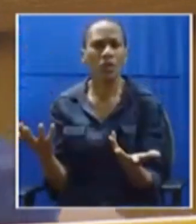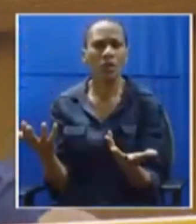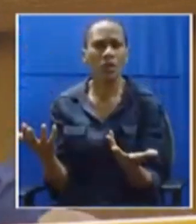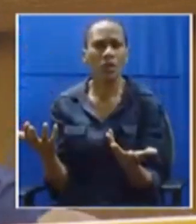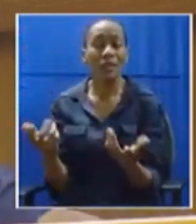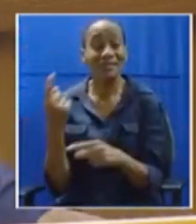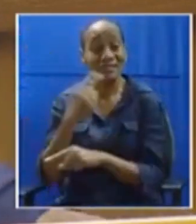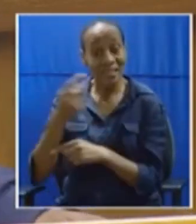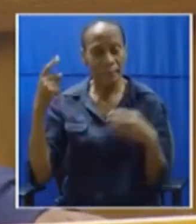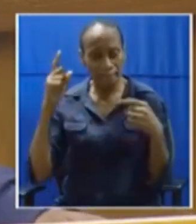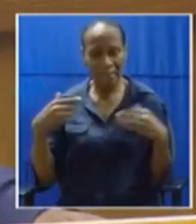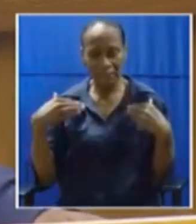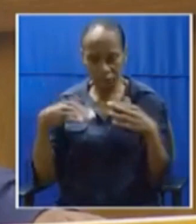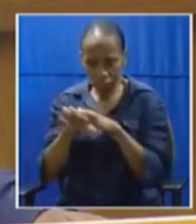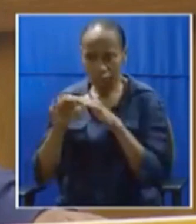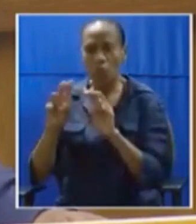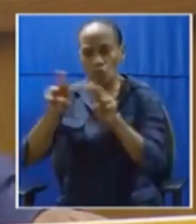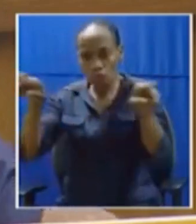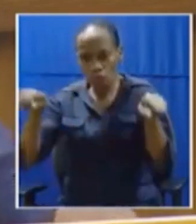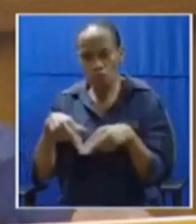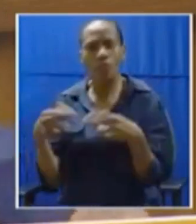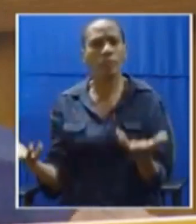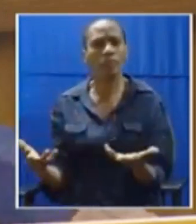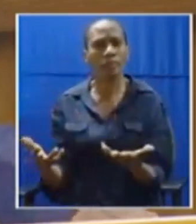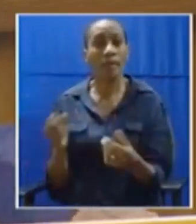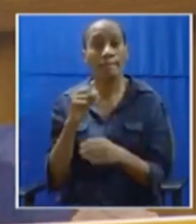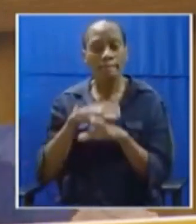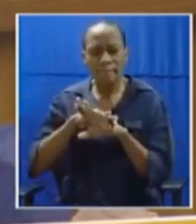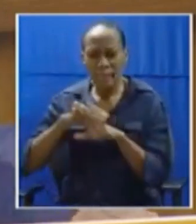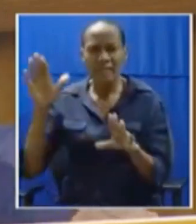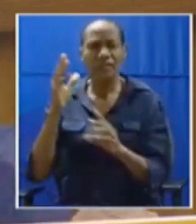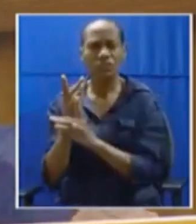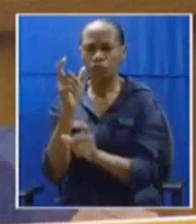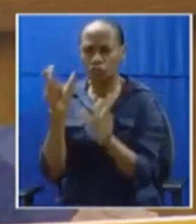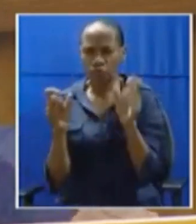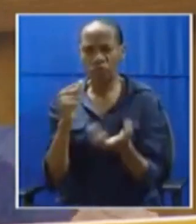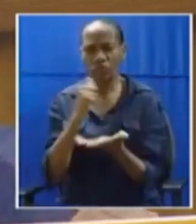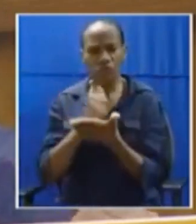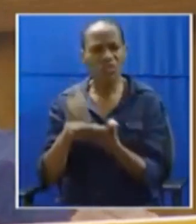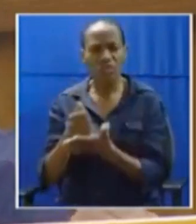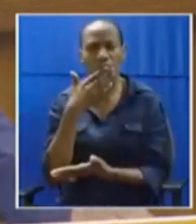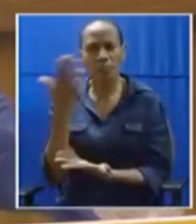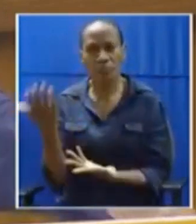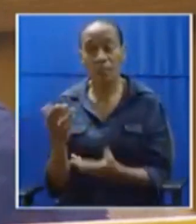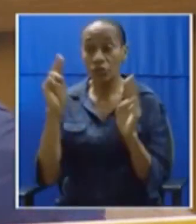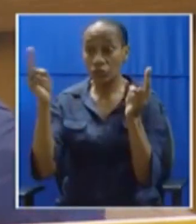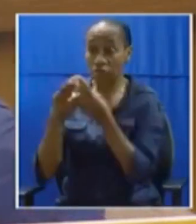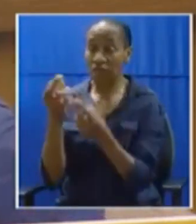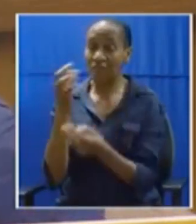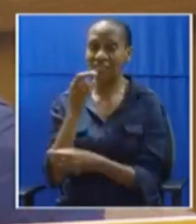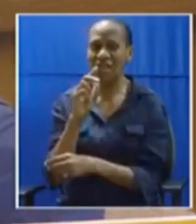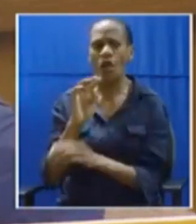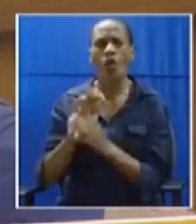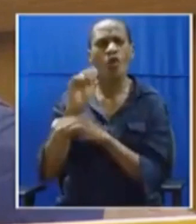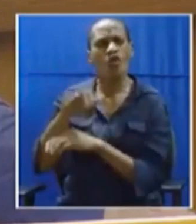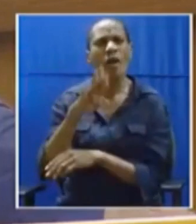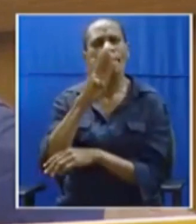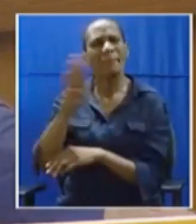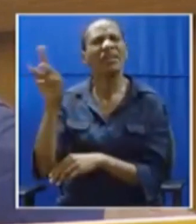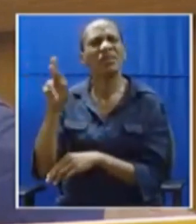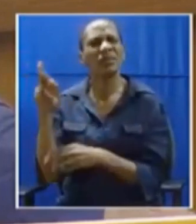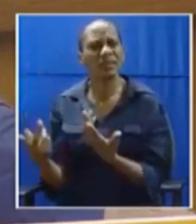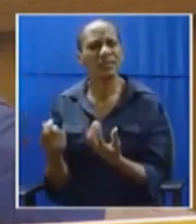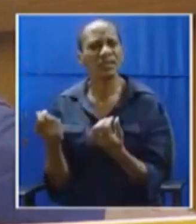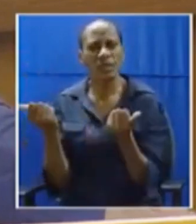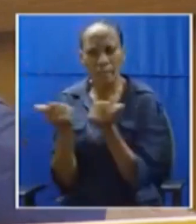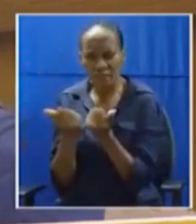started. Most students still unregistered. The institution owed R1 billion in outstanding debts, locking out poor NSFAS qualifying